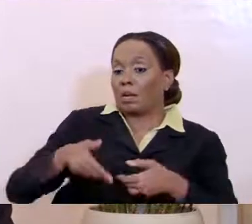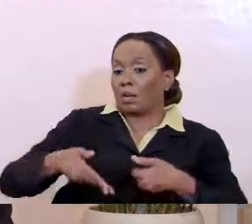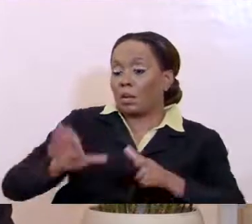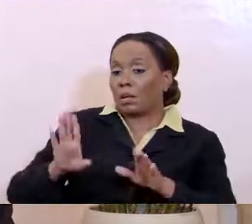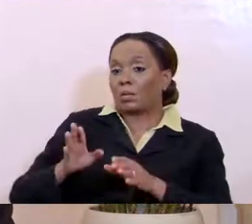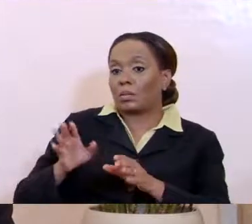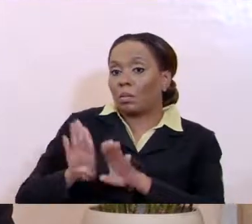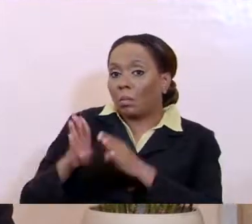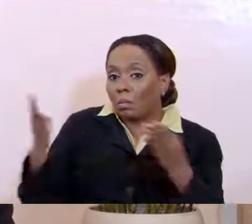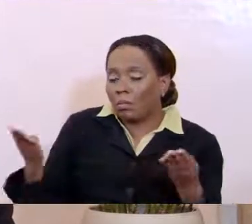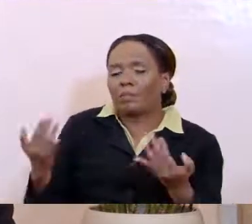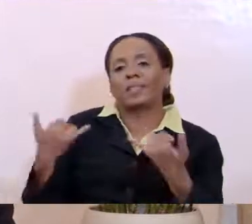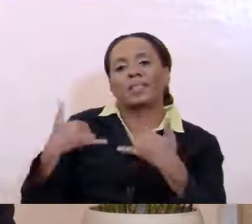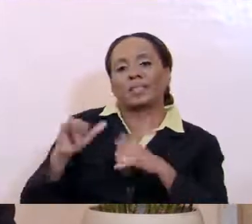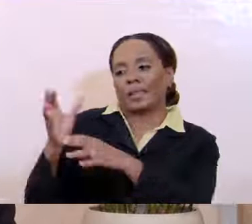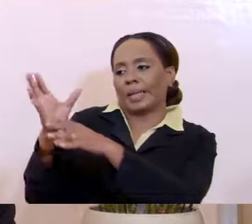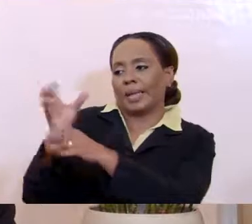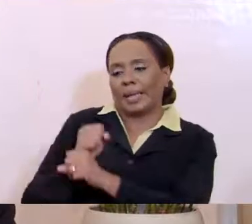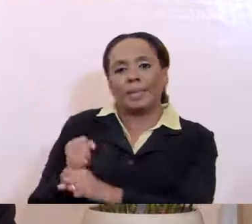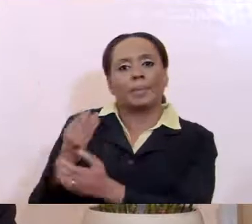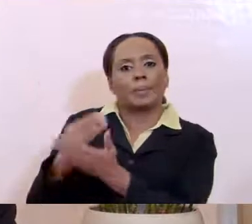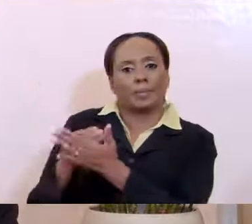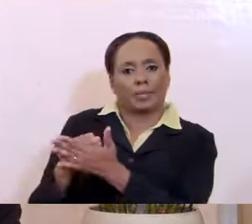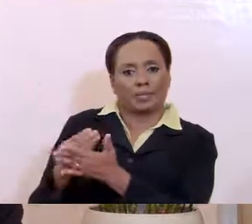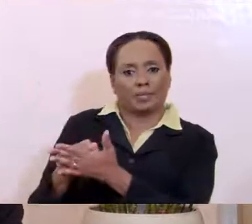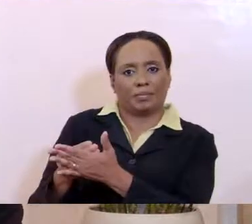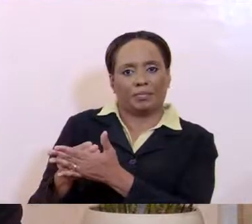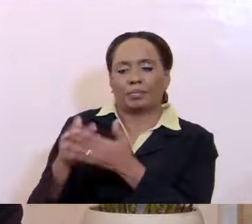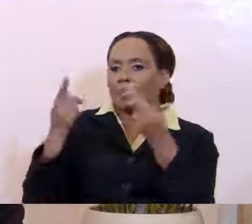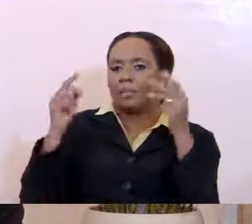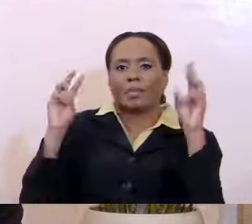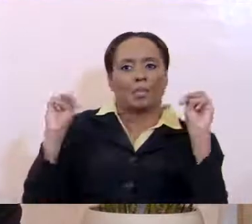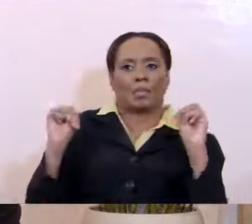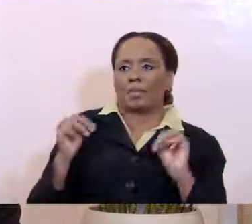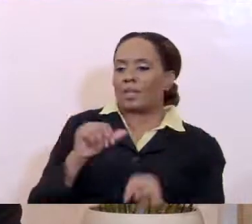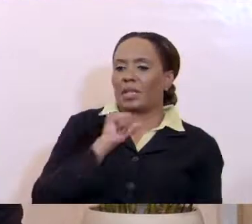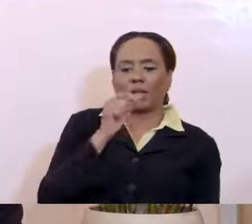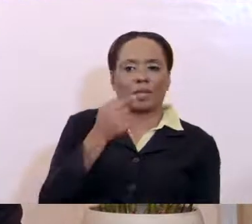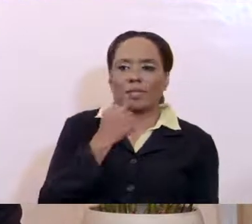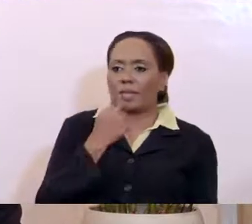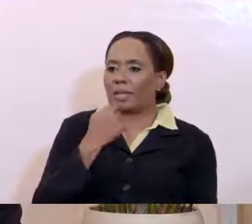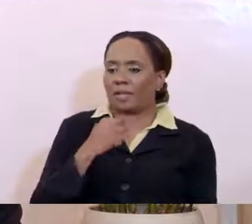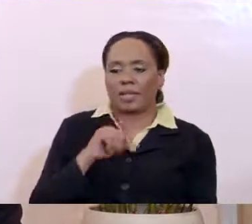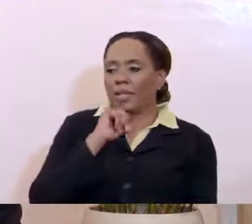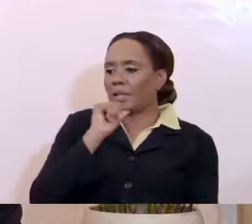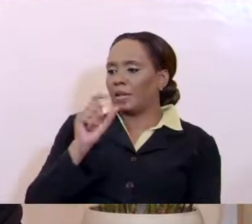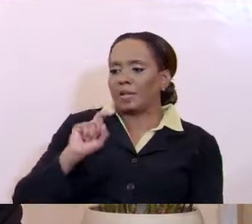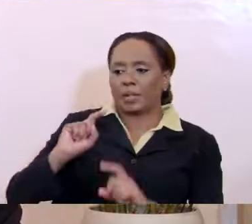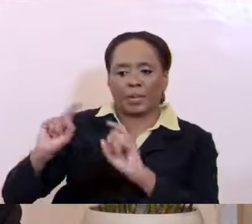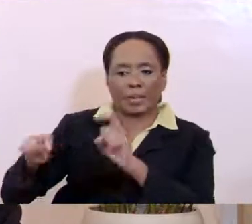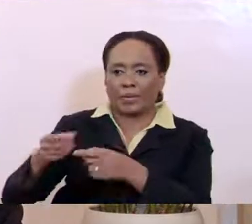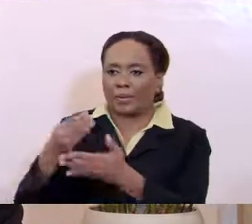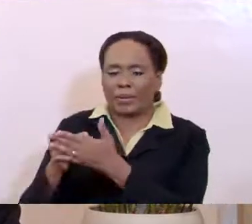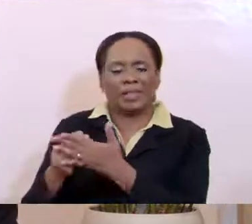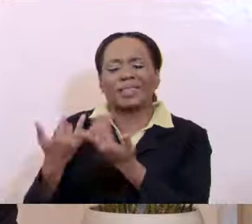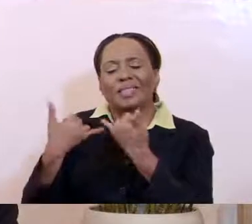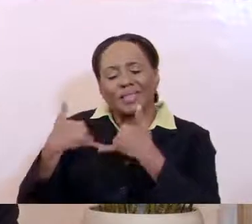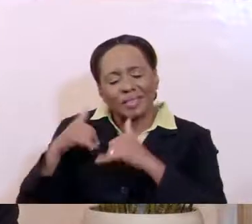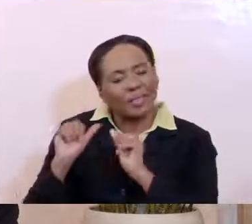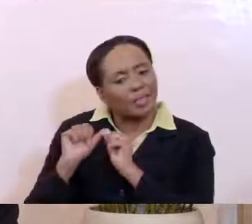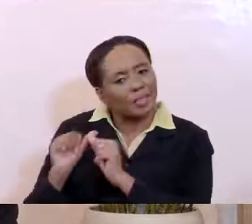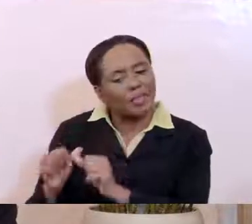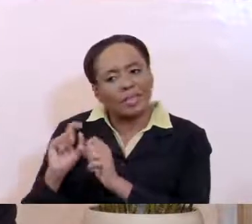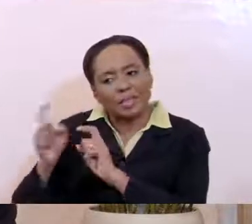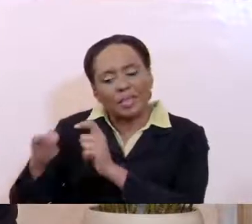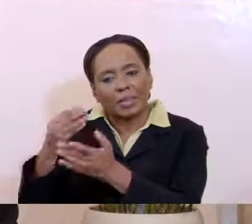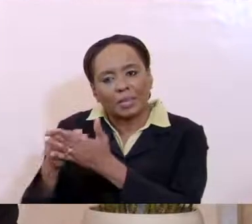benefit from that subsidy. The Prime Minister has not indicated that that particular arrangement will be at an end. We want it to come to an end very quickly.